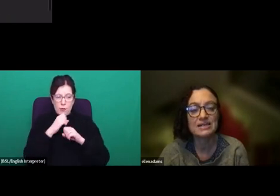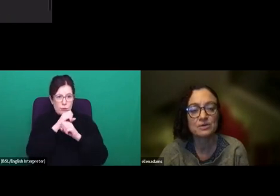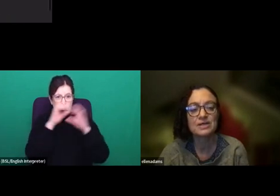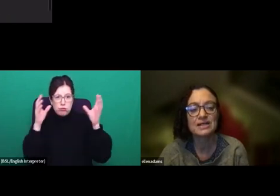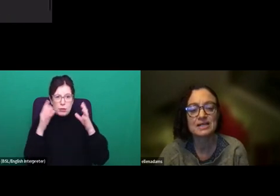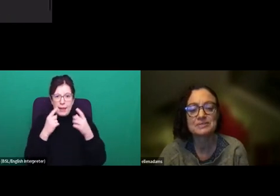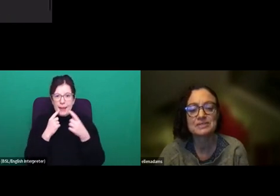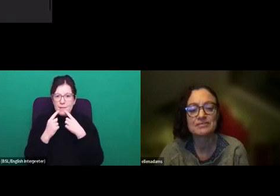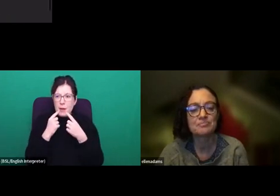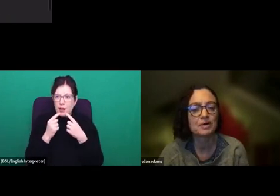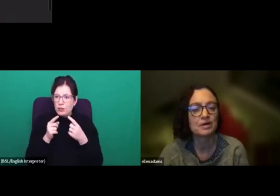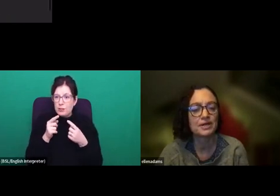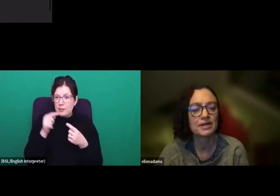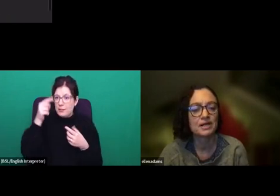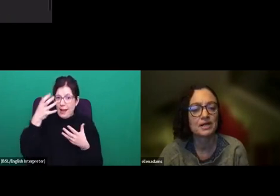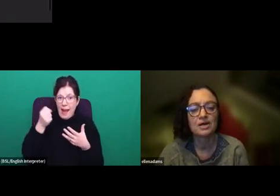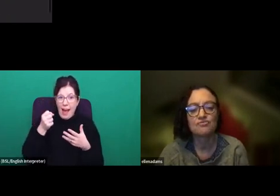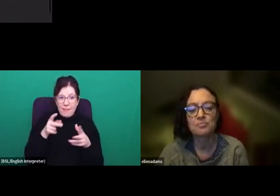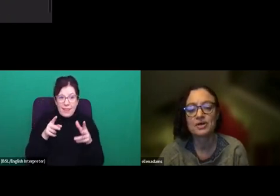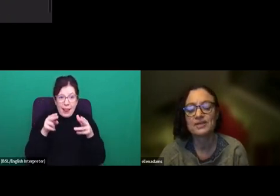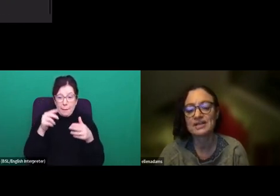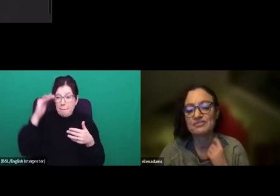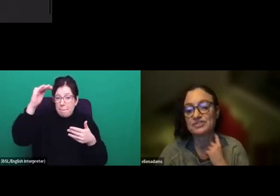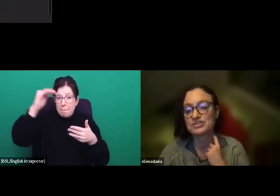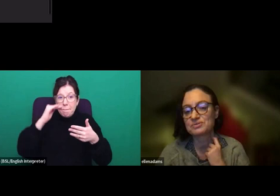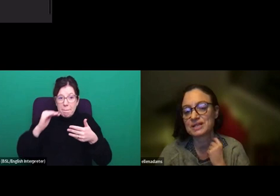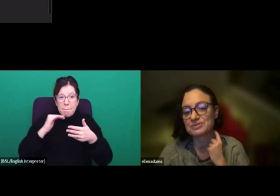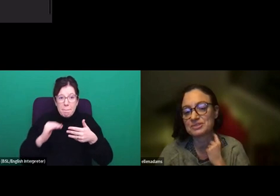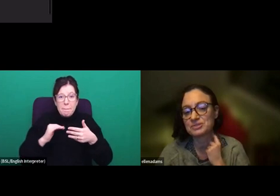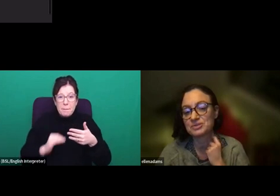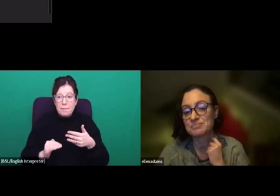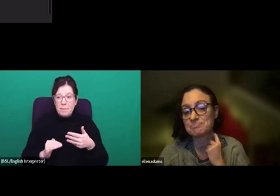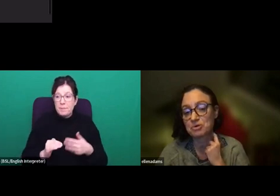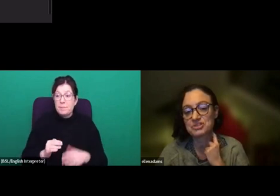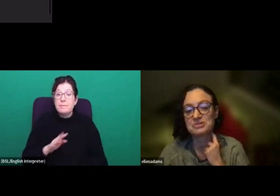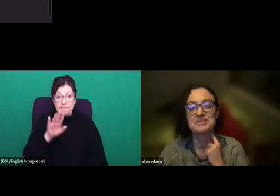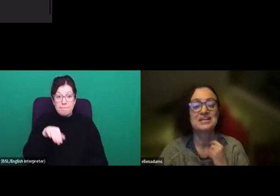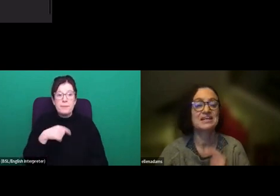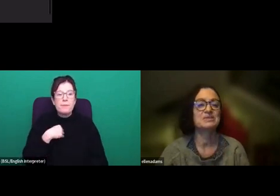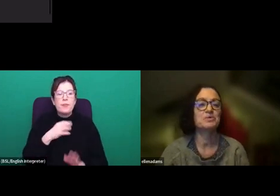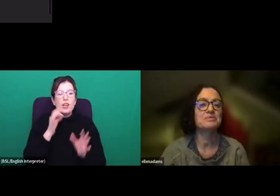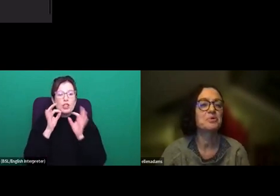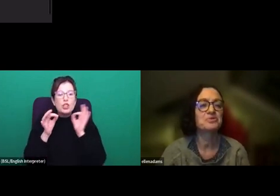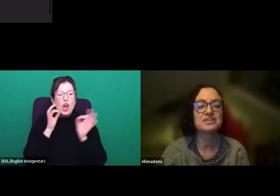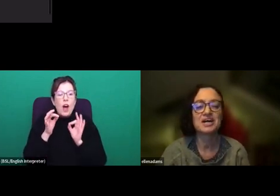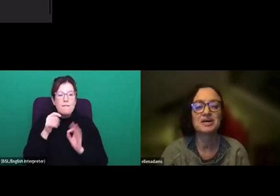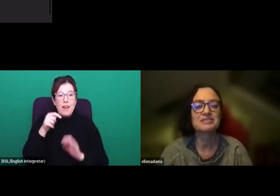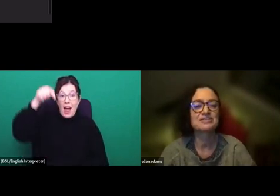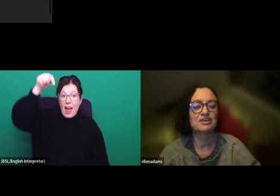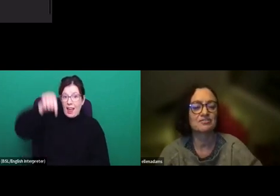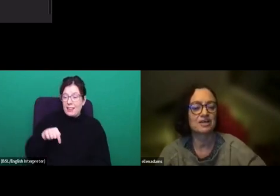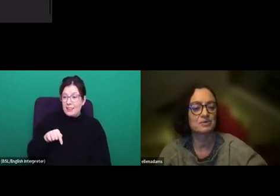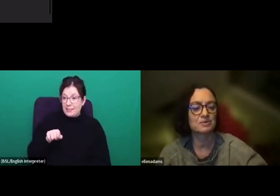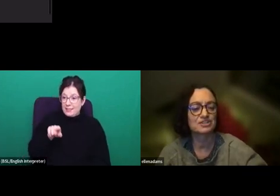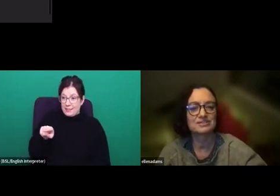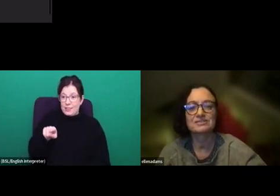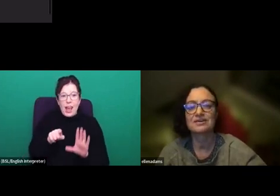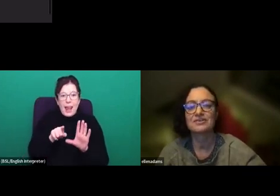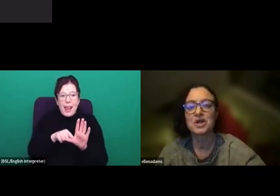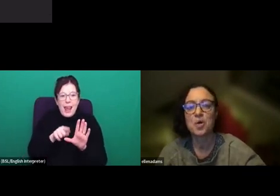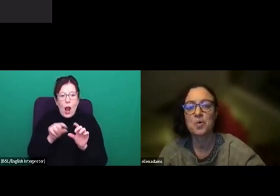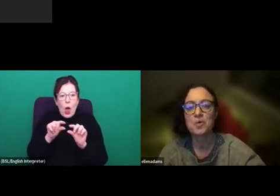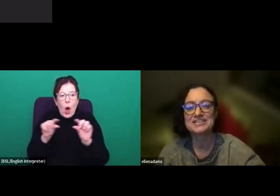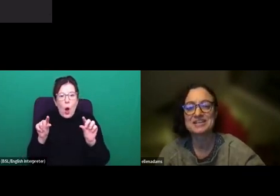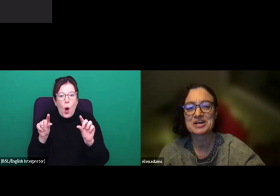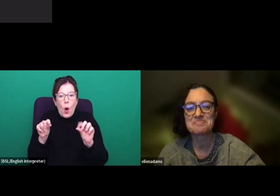informative little clips given by Robert. And then if you scroll down to the bottom, there's the all-important survey, which is, you